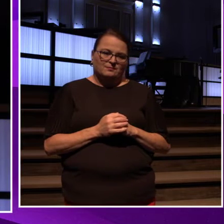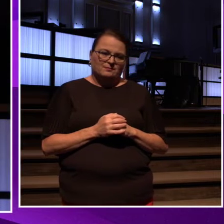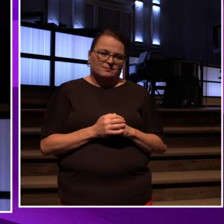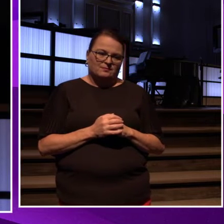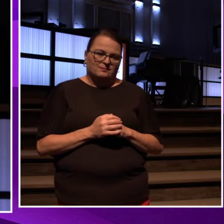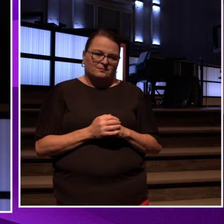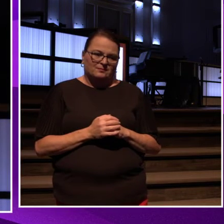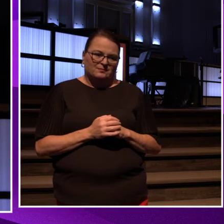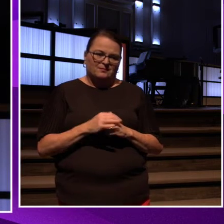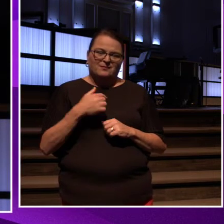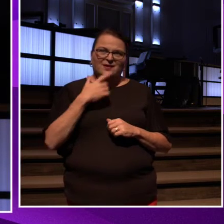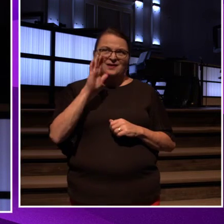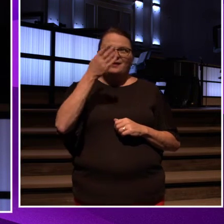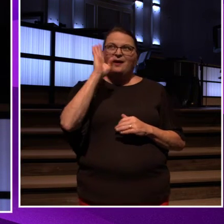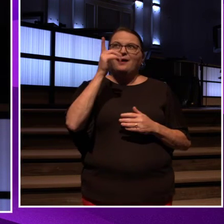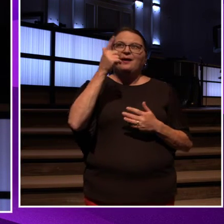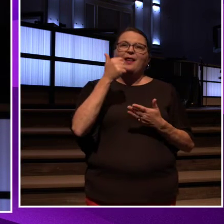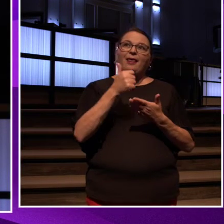And I said, God help us.